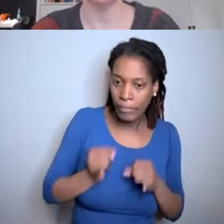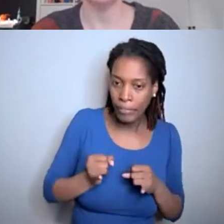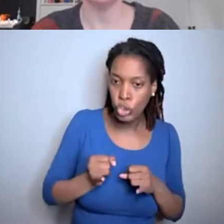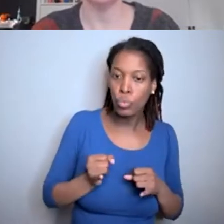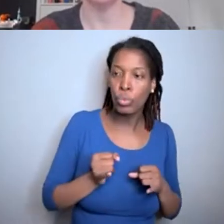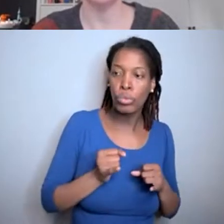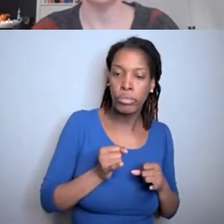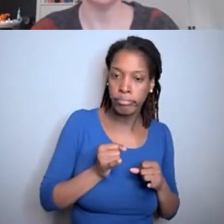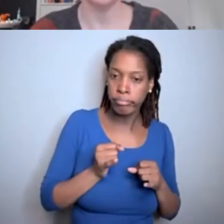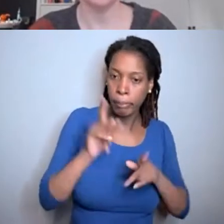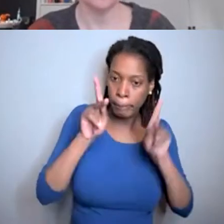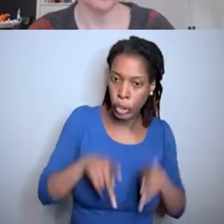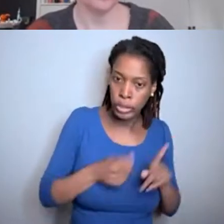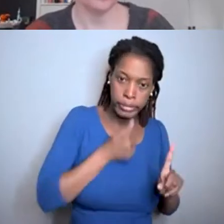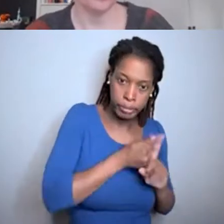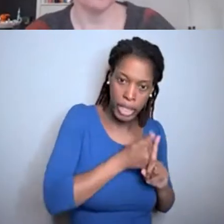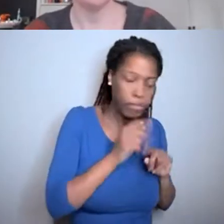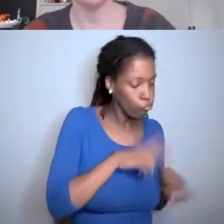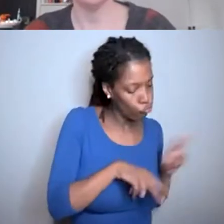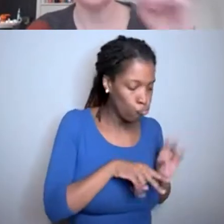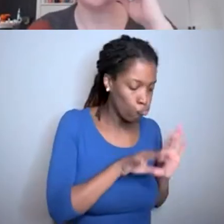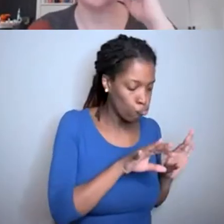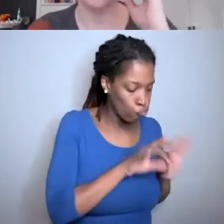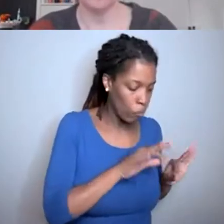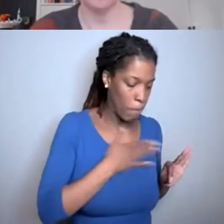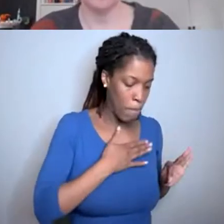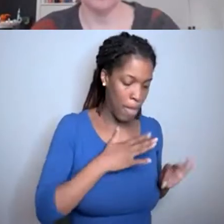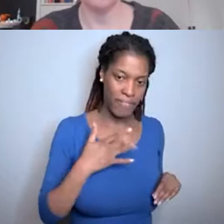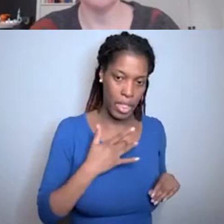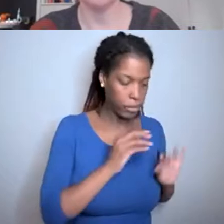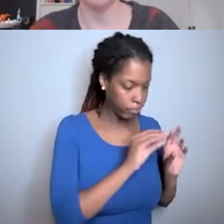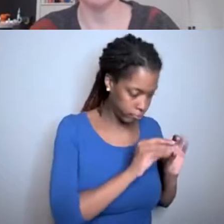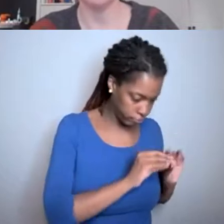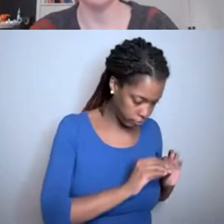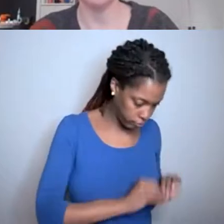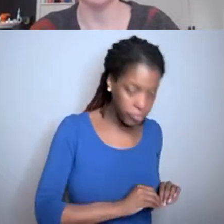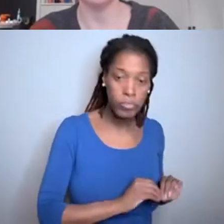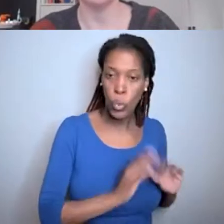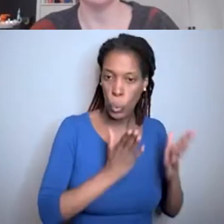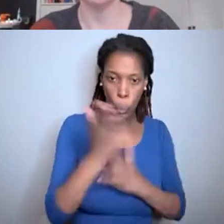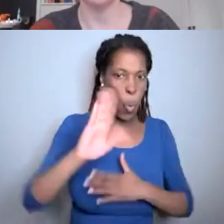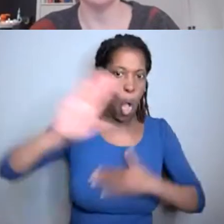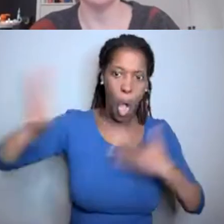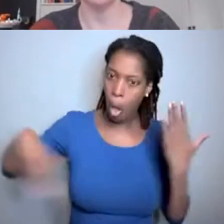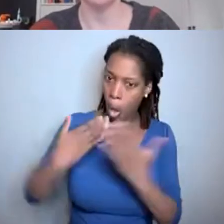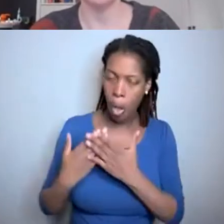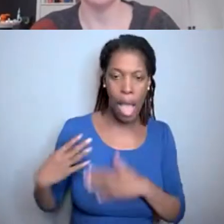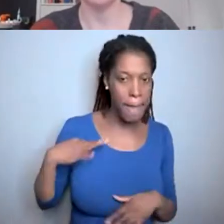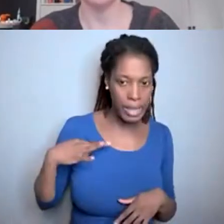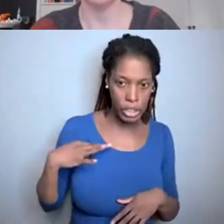that the panel will partake in um and that they'll just go through all of the applications and